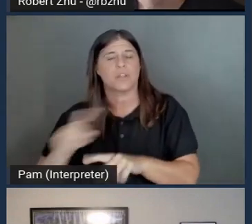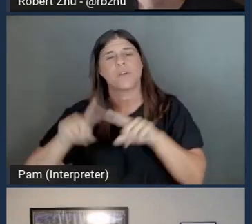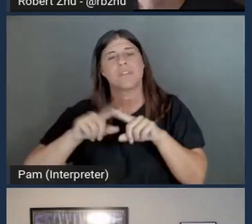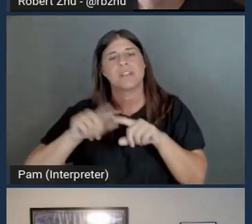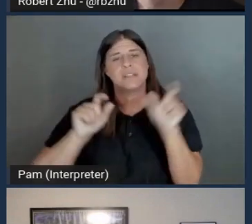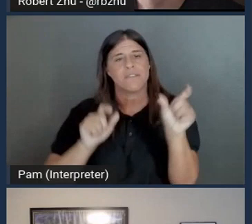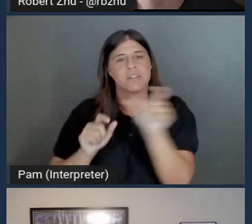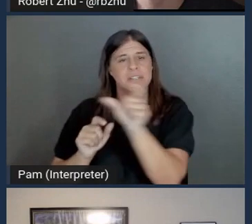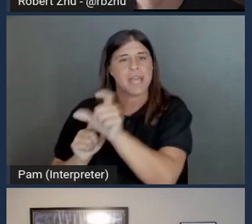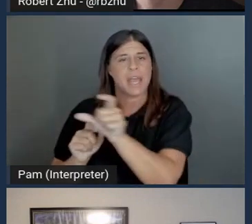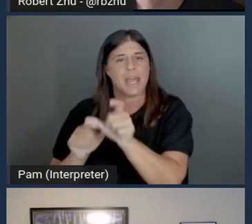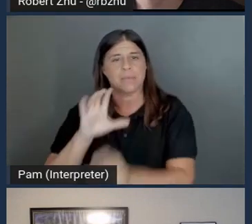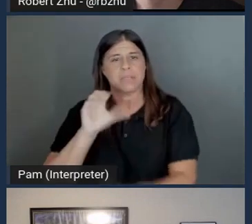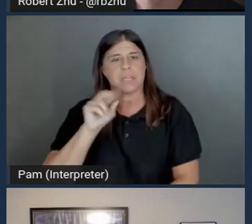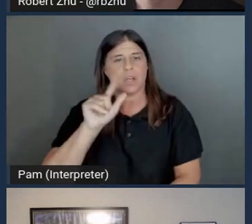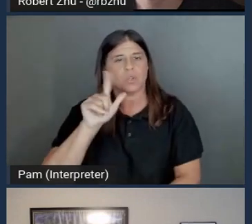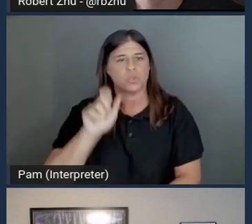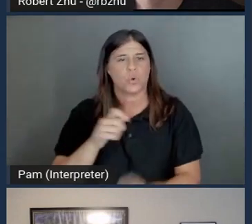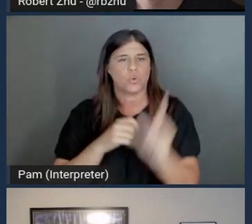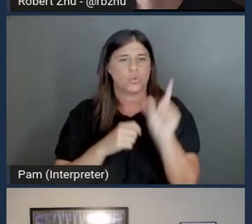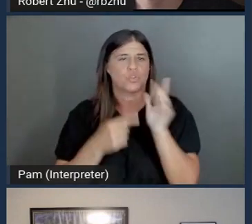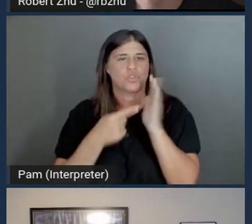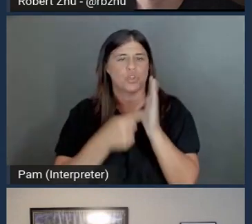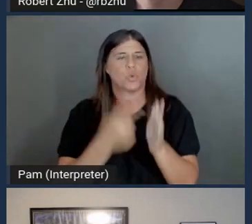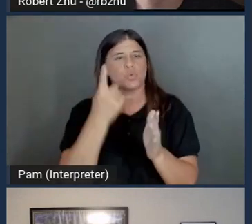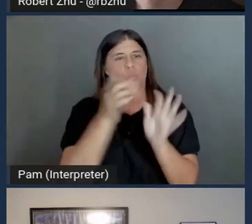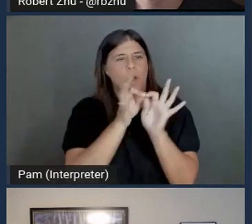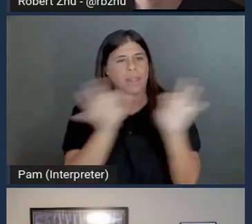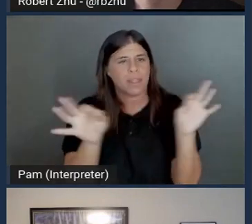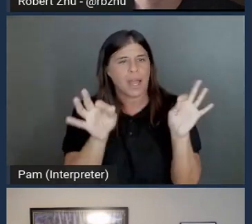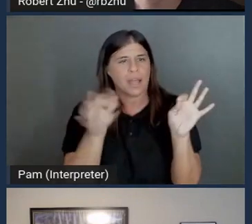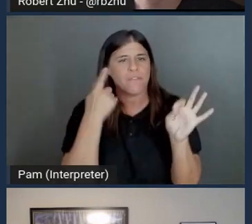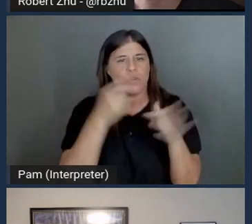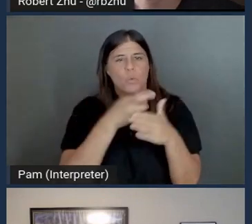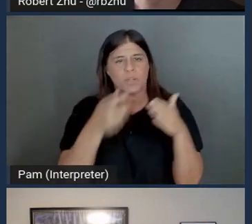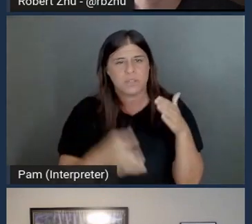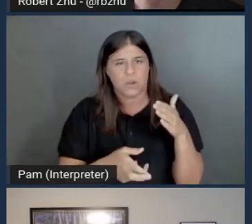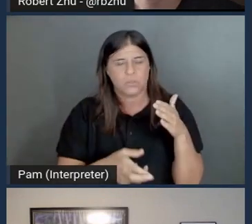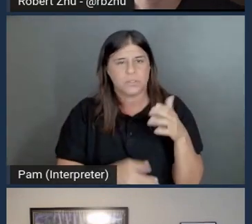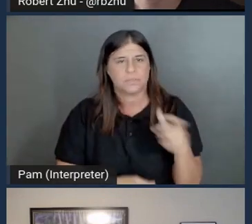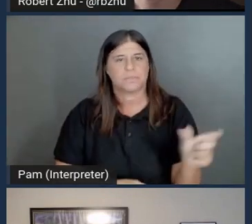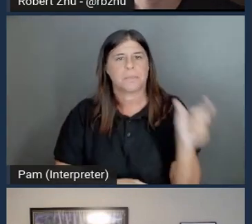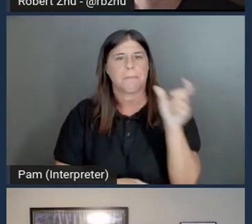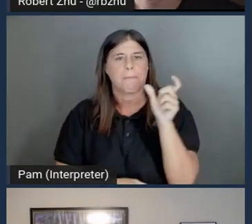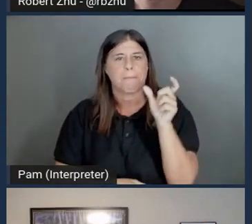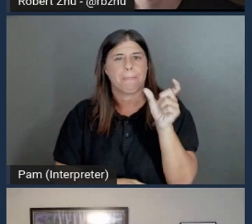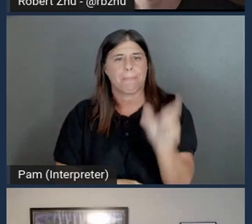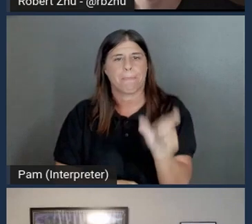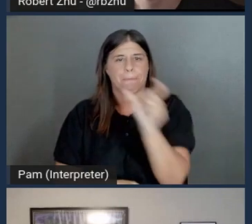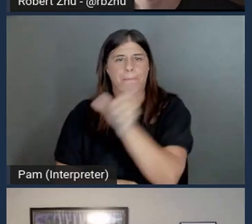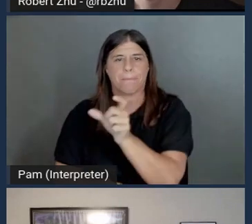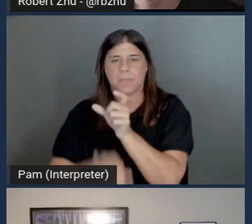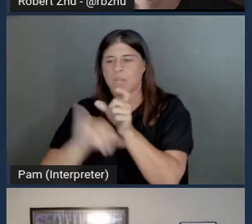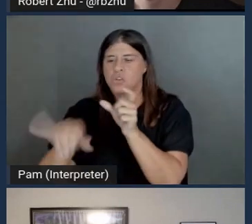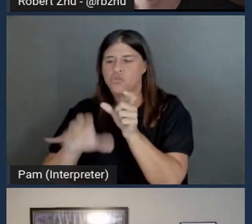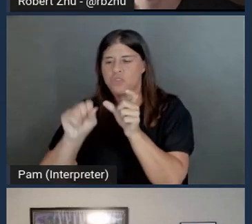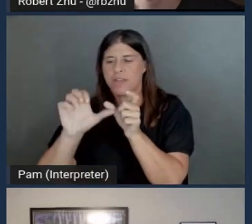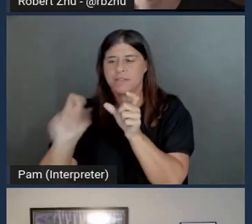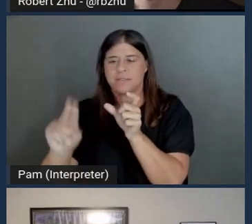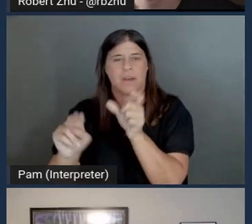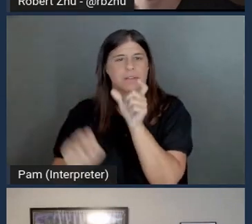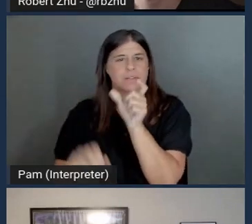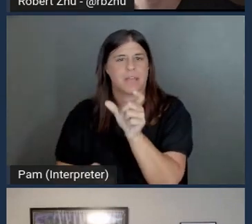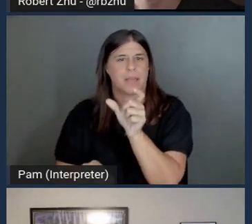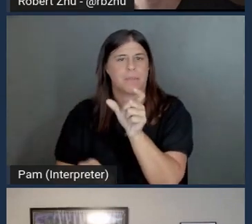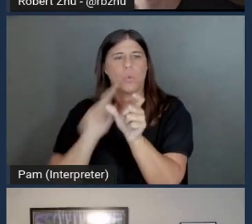have this console tab, which kind of shows one line per result that was returned. We have this JSON tab, which